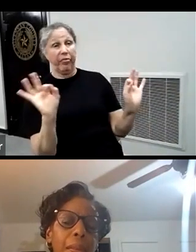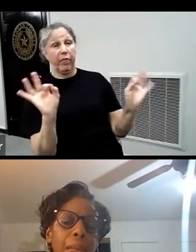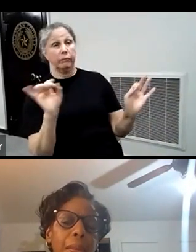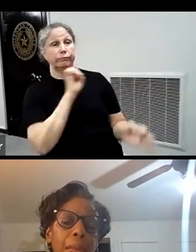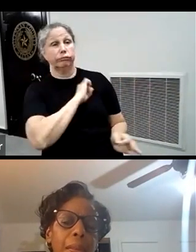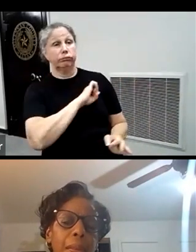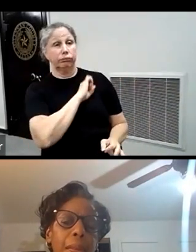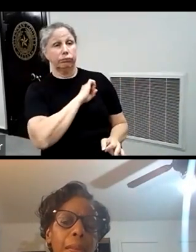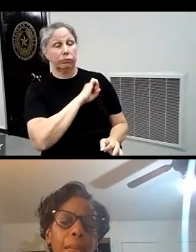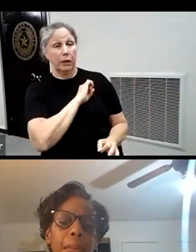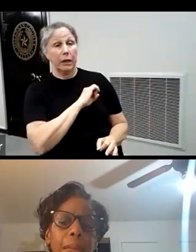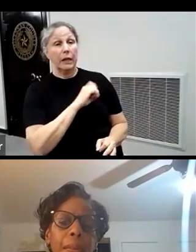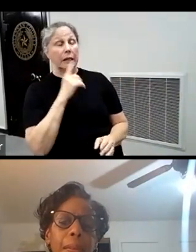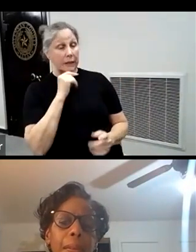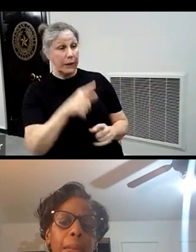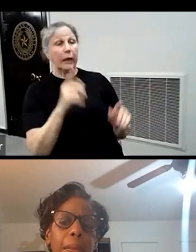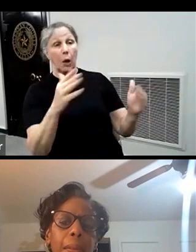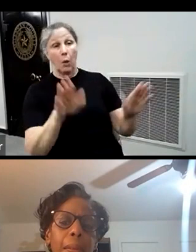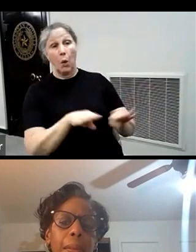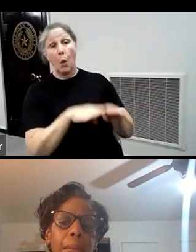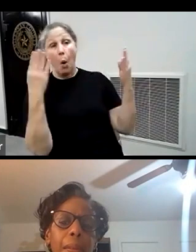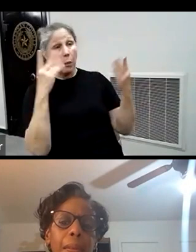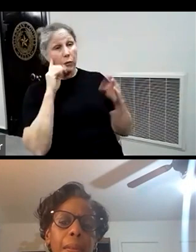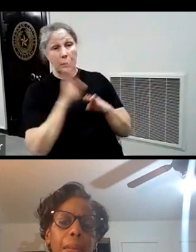opened a business. So